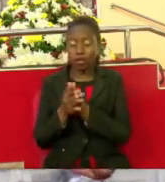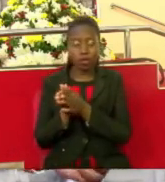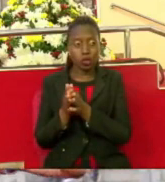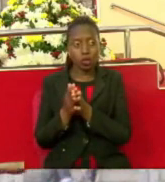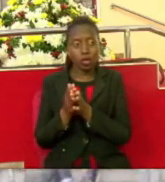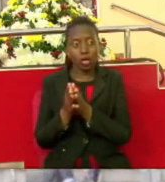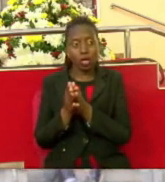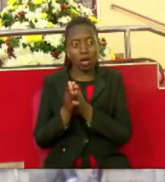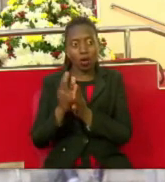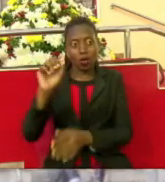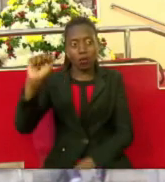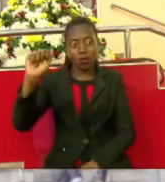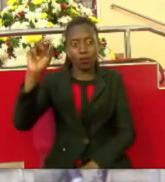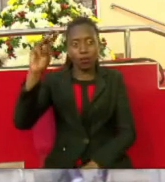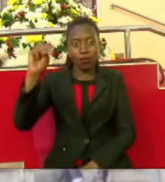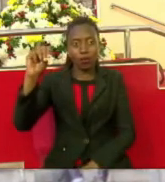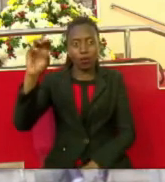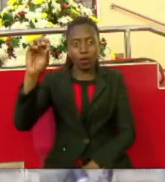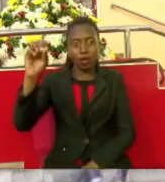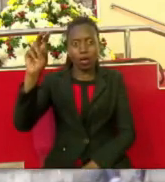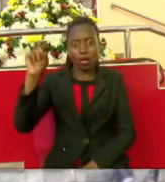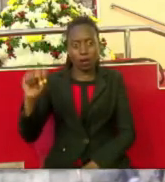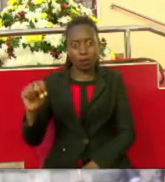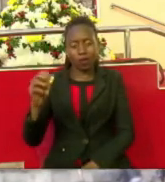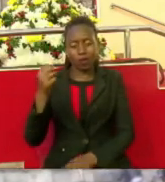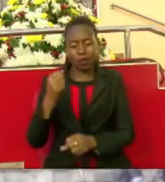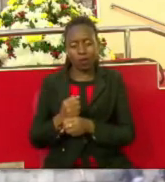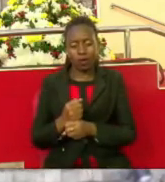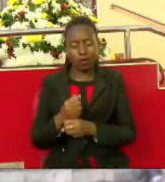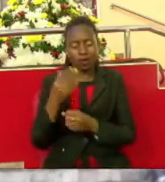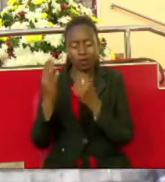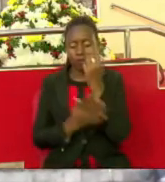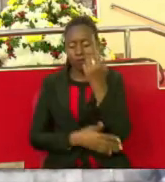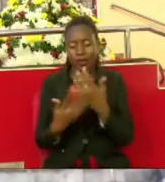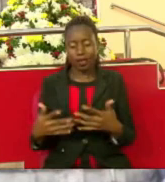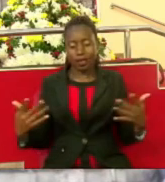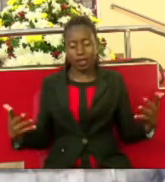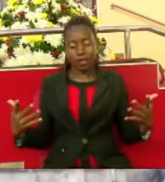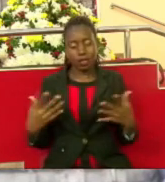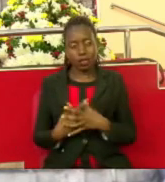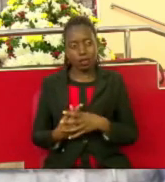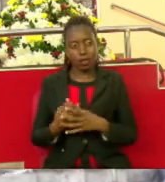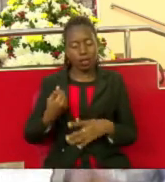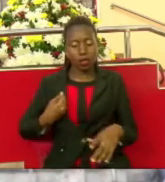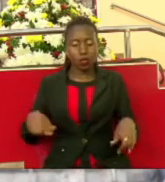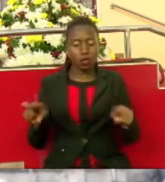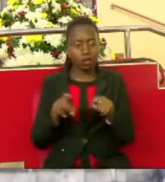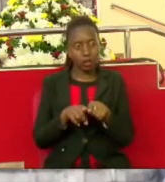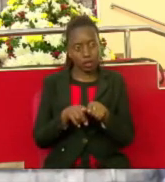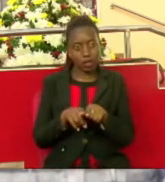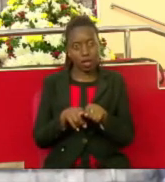Amnon ambaye alimfanyia matendo mabaya dada yake. And Absalom had to